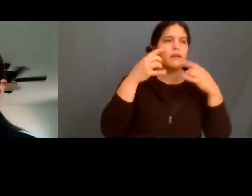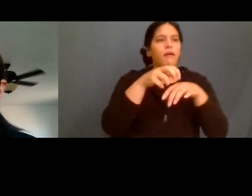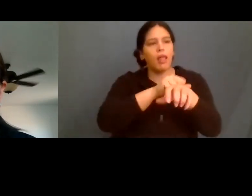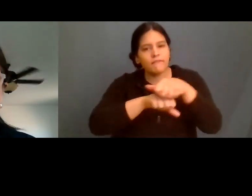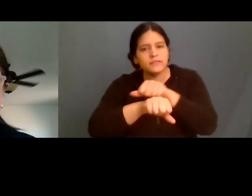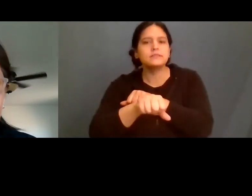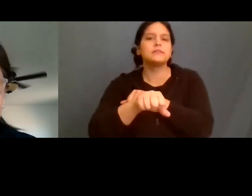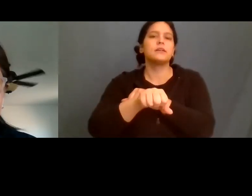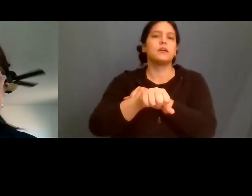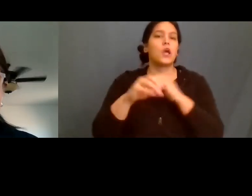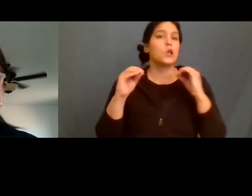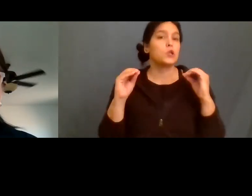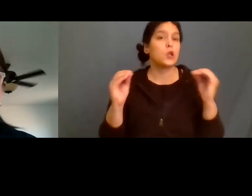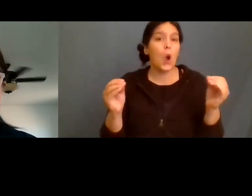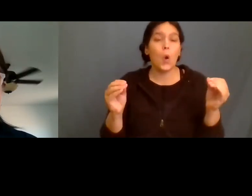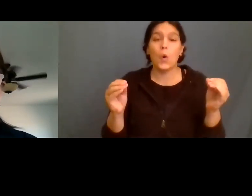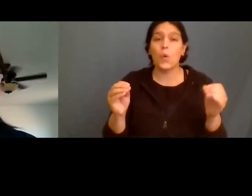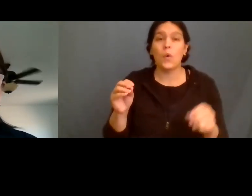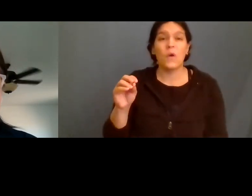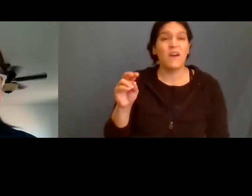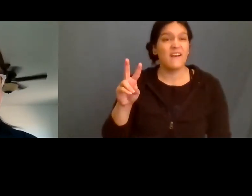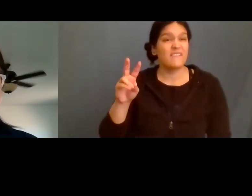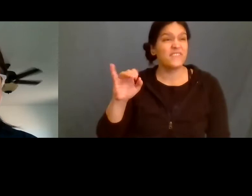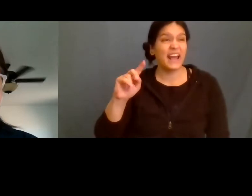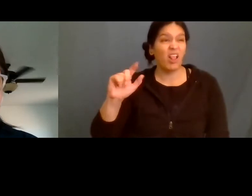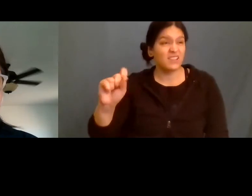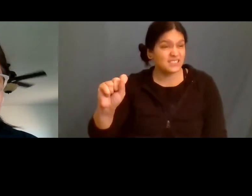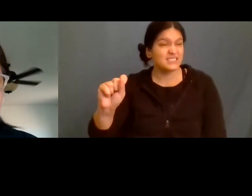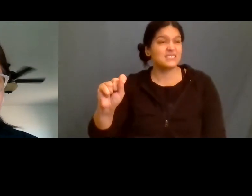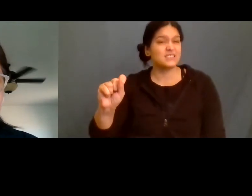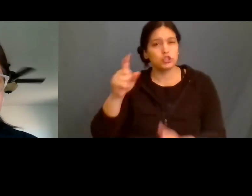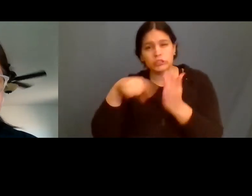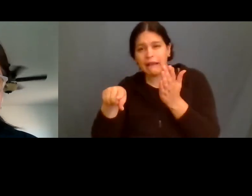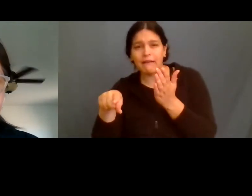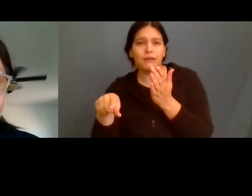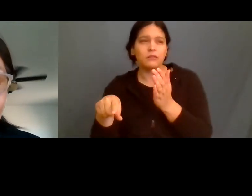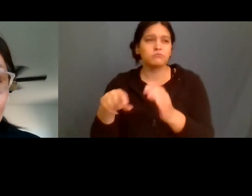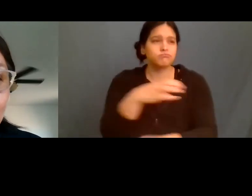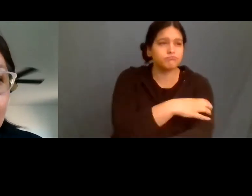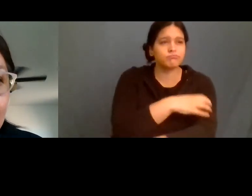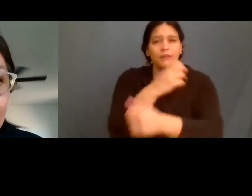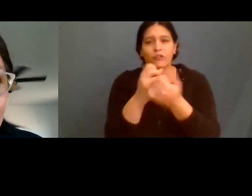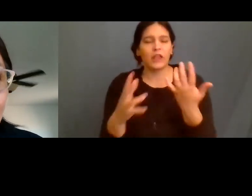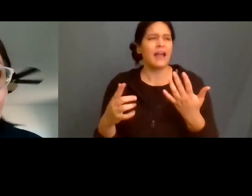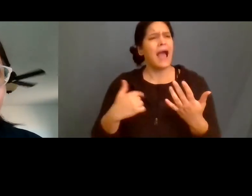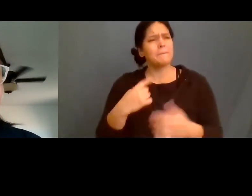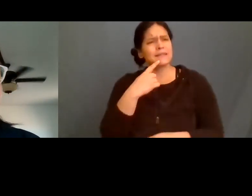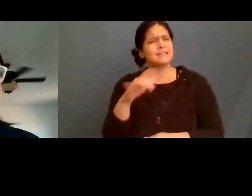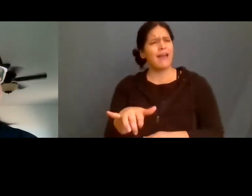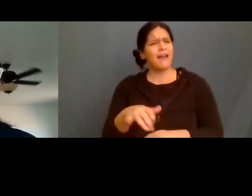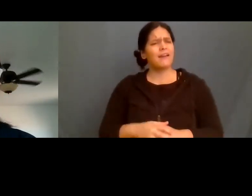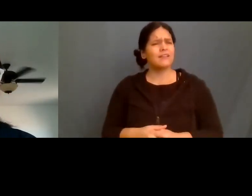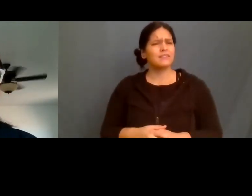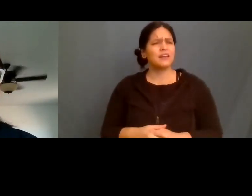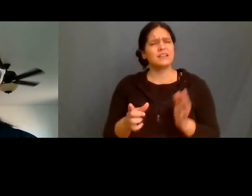and no vitals. And they miss that. And I truly believe that sometimes the true medicine is